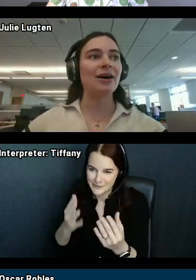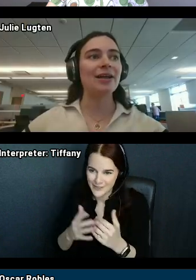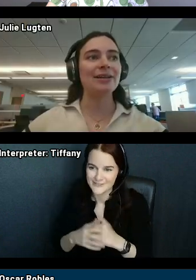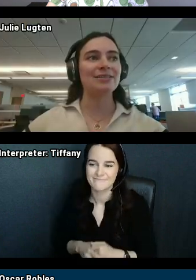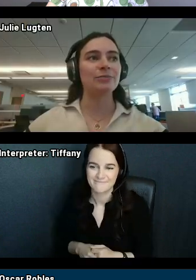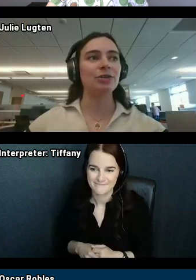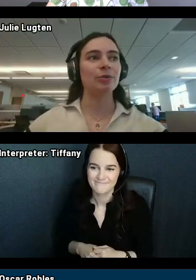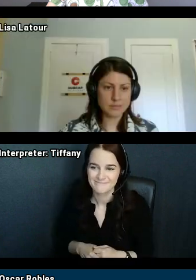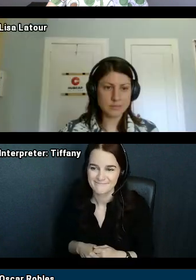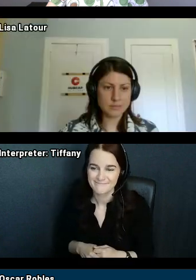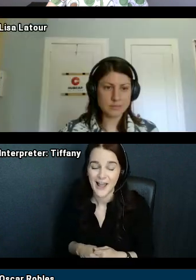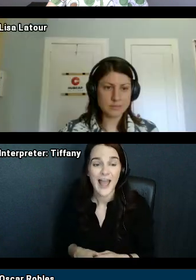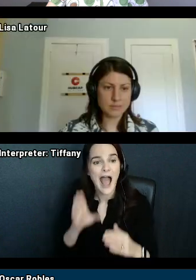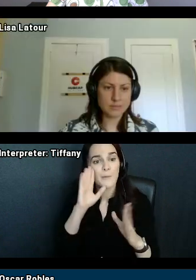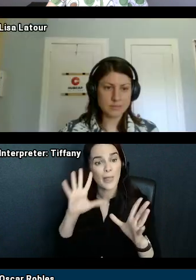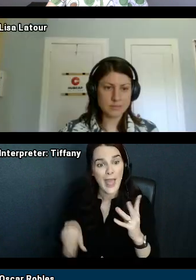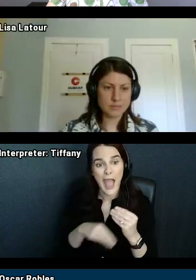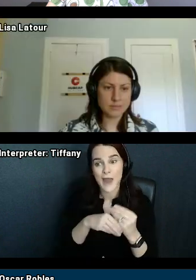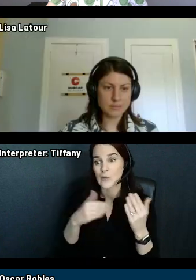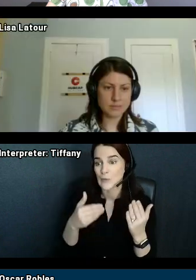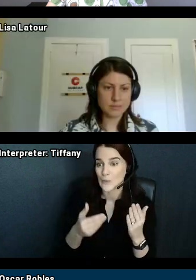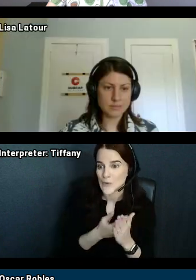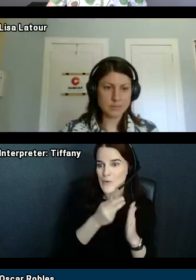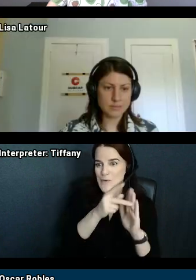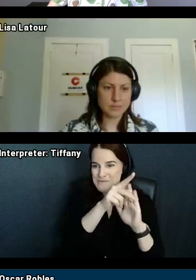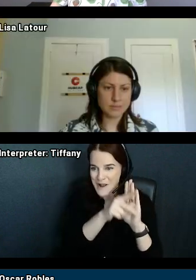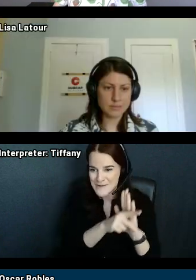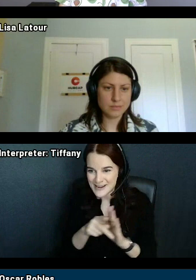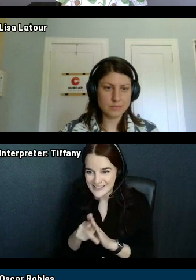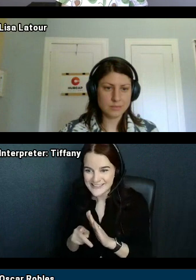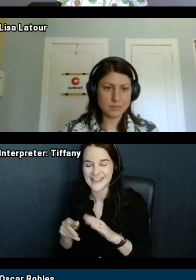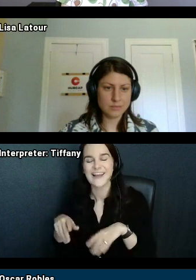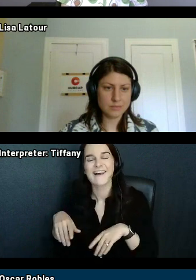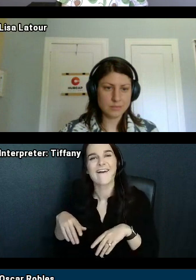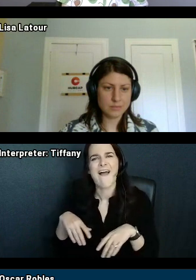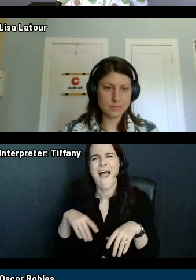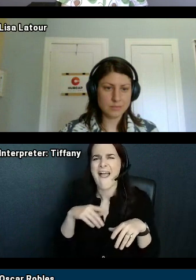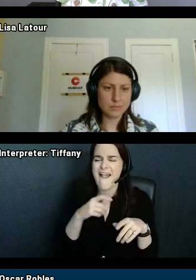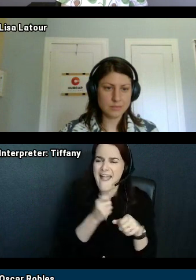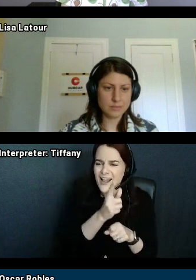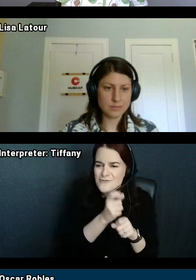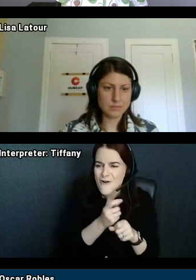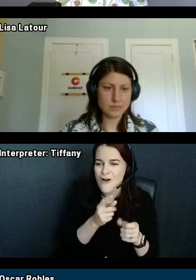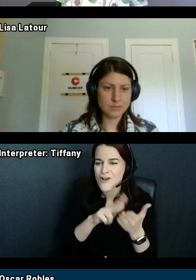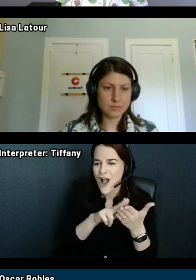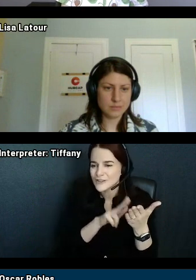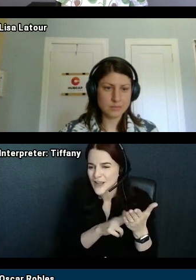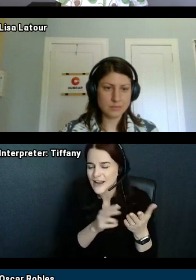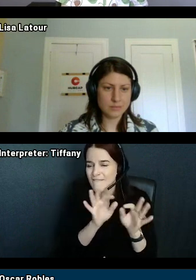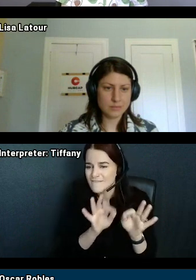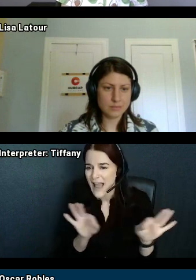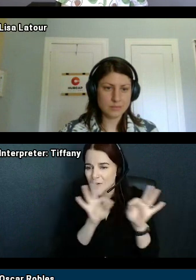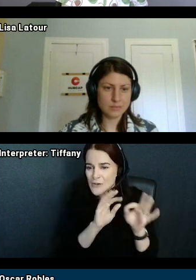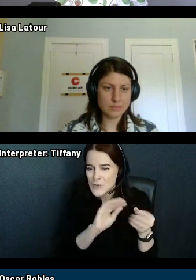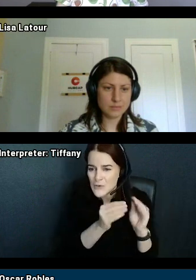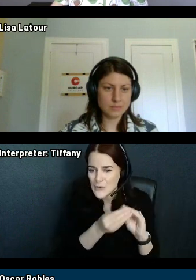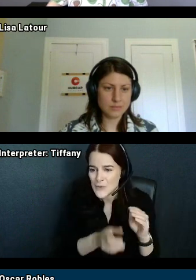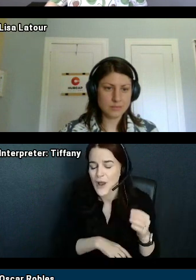And then I'll add in some new properties here like annual contract value, closed won